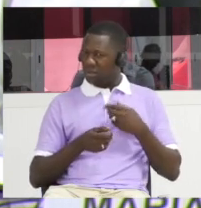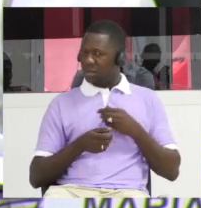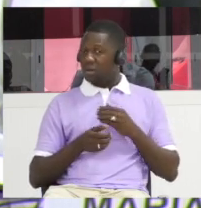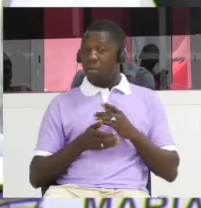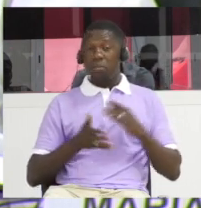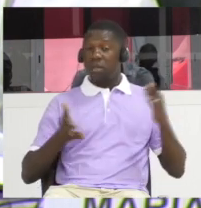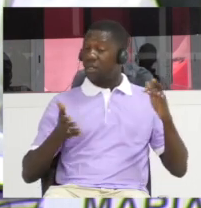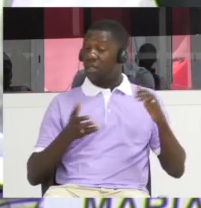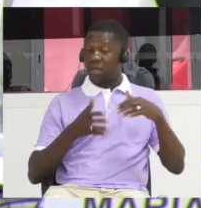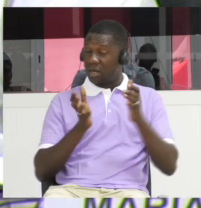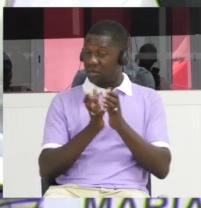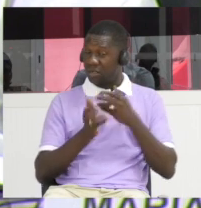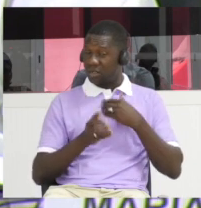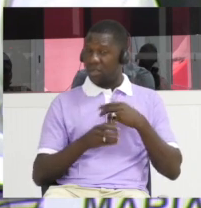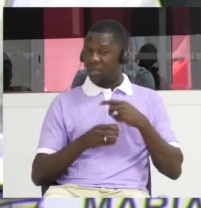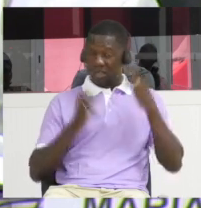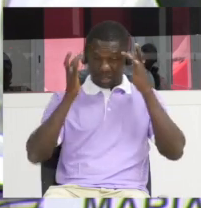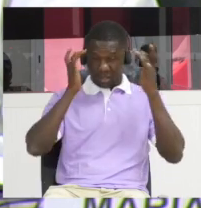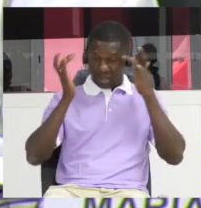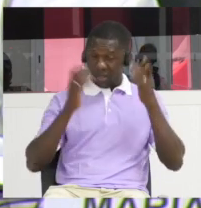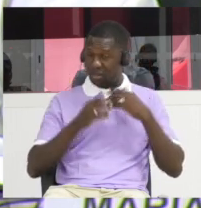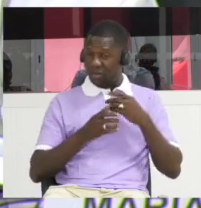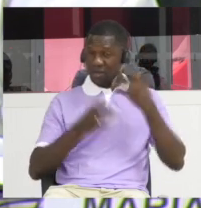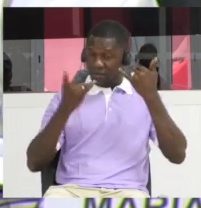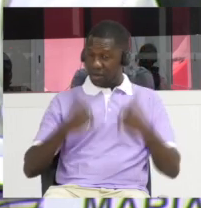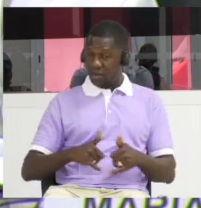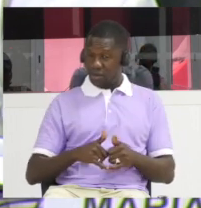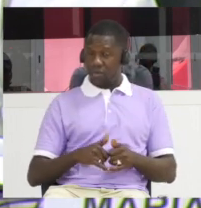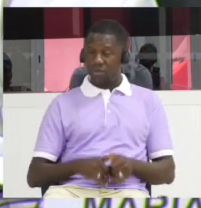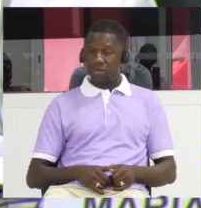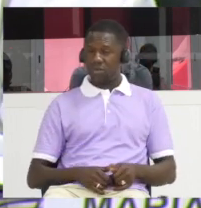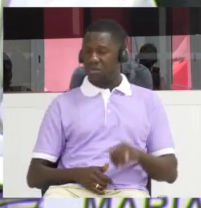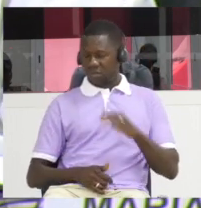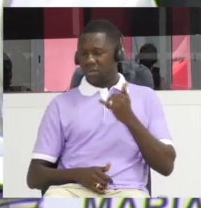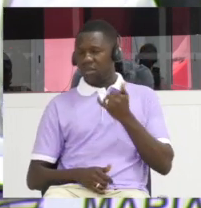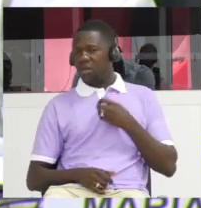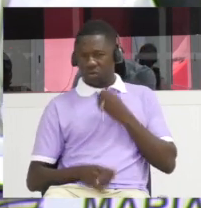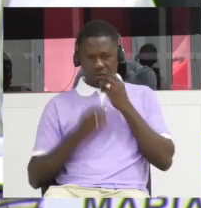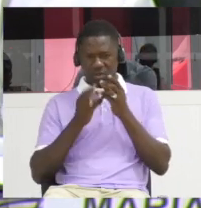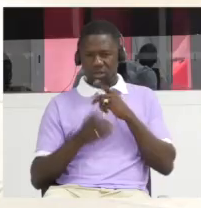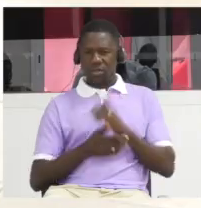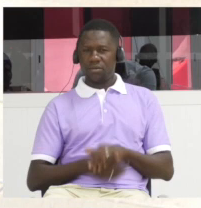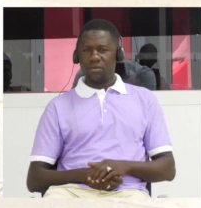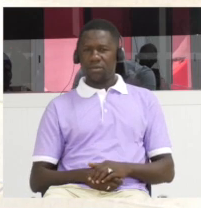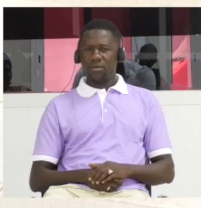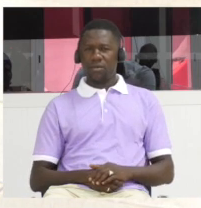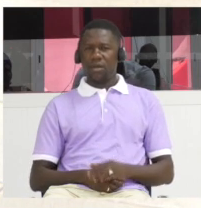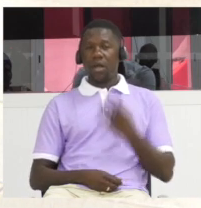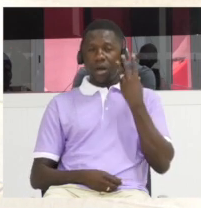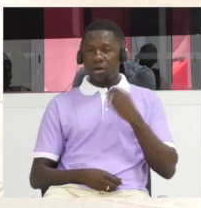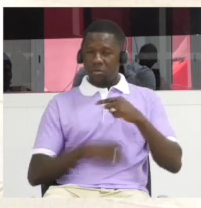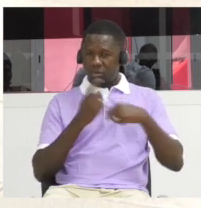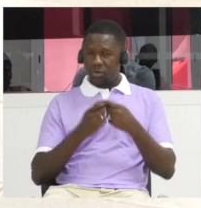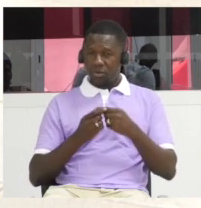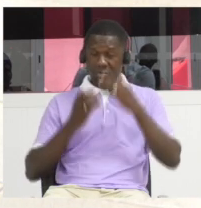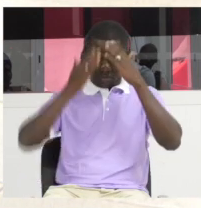Yeah, I would say that. How about military intelligence? Military intelligence, I think they have a very